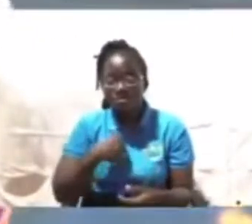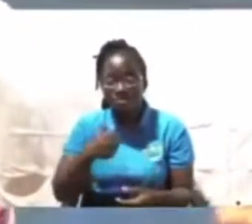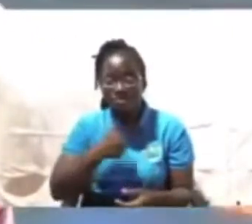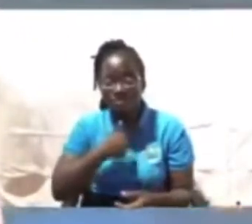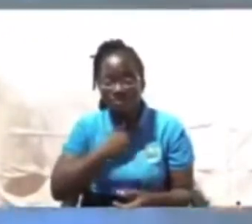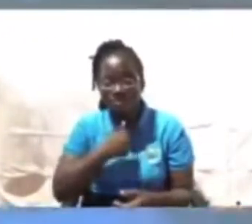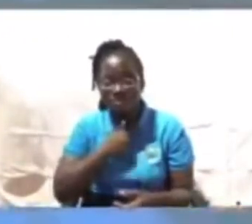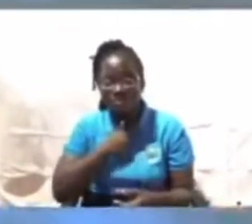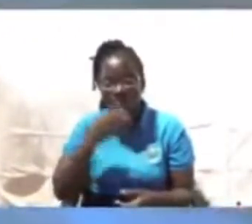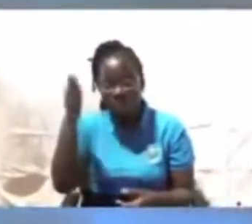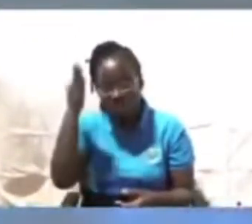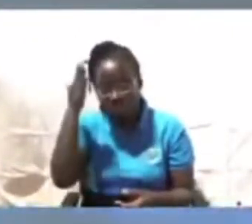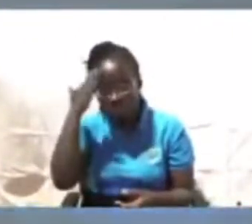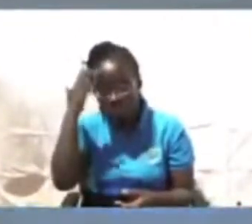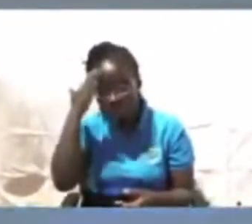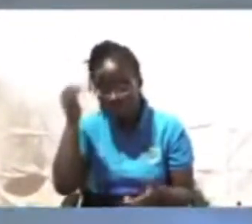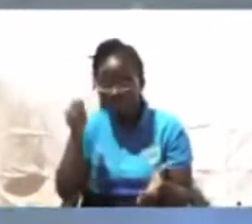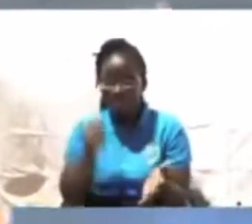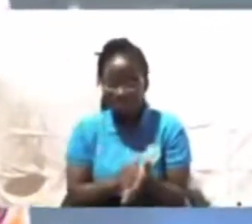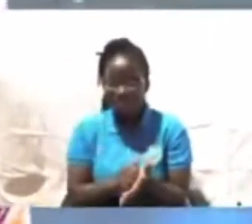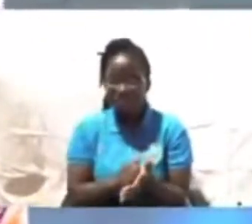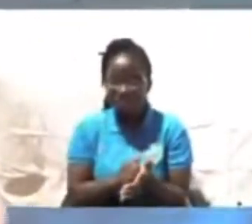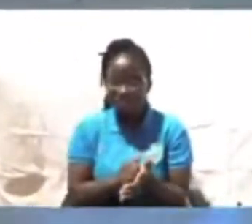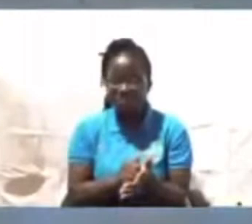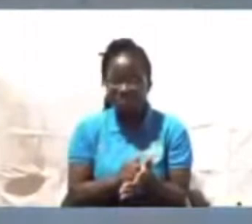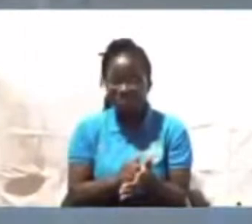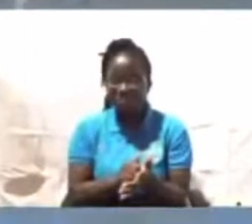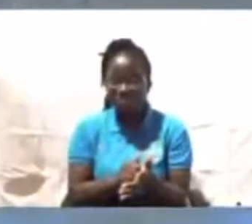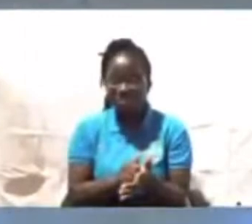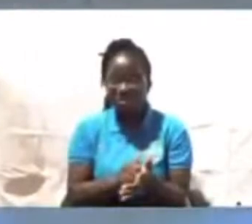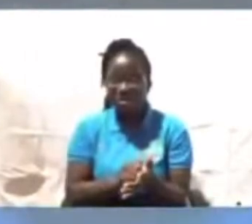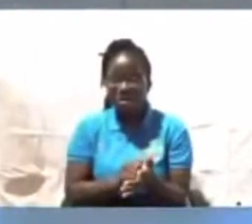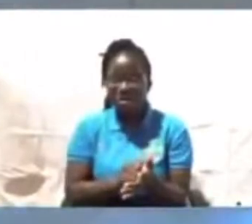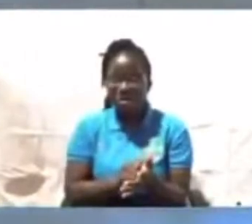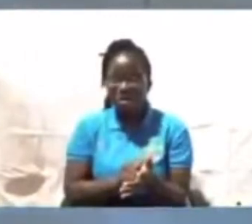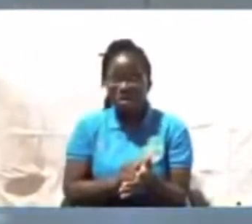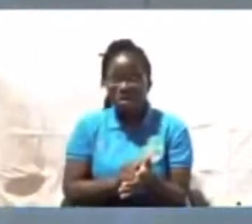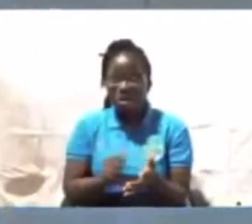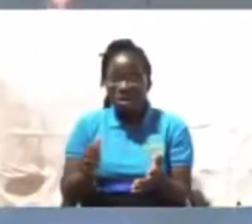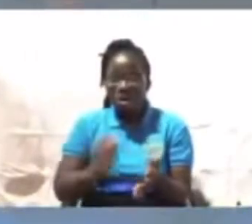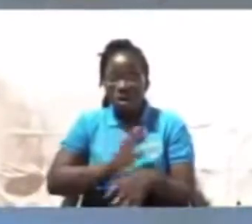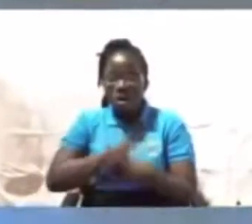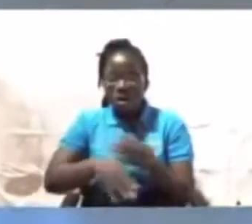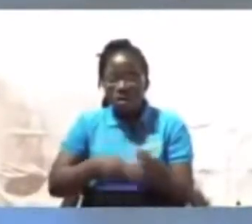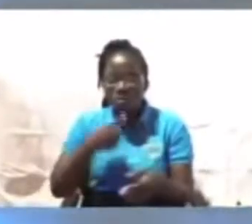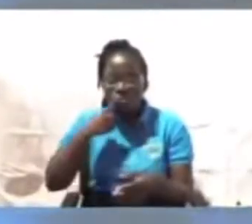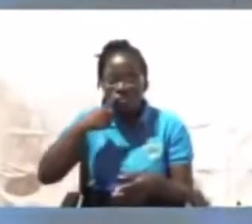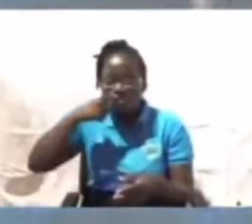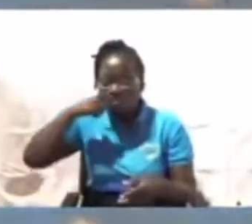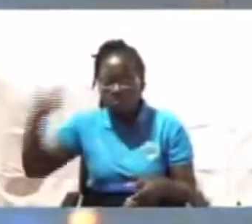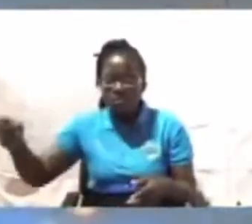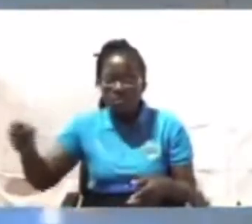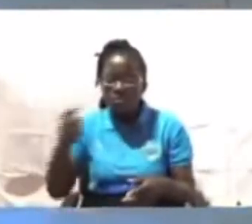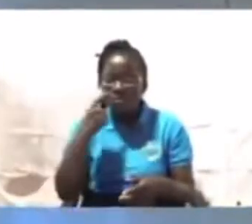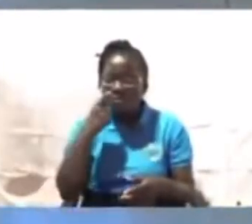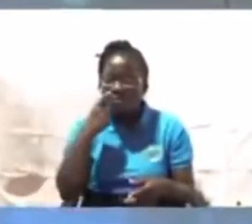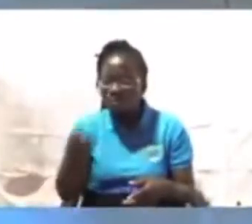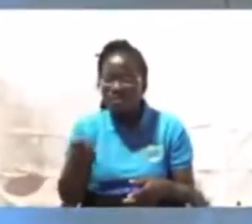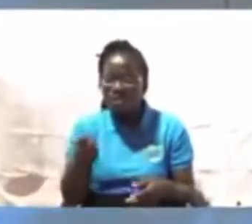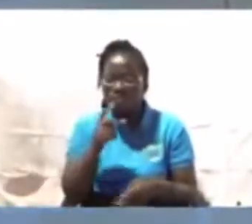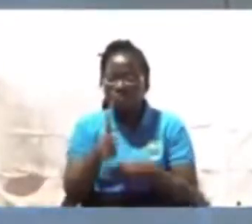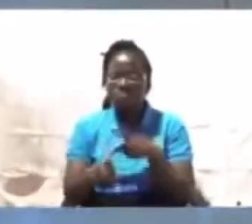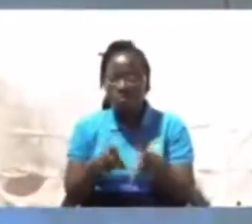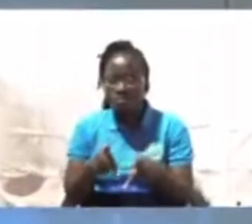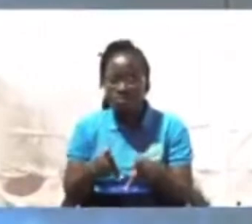no. Nko mupa se. Omudi mbe juara akunjano. Adru bebi ni emwaye din. Samisa emwaye din